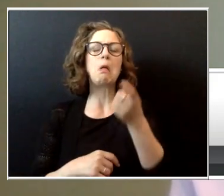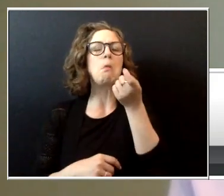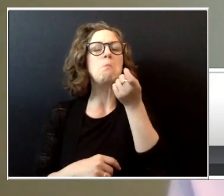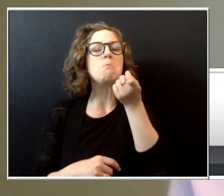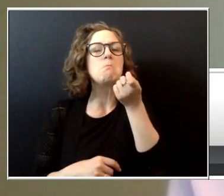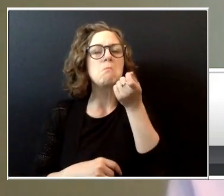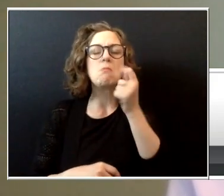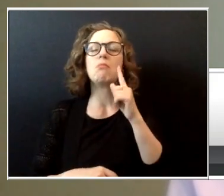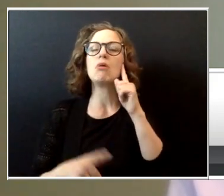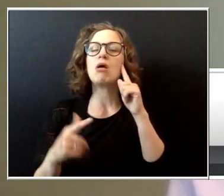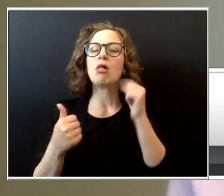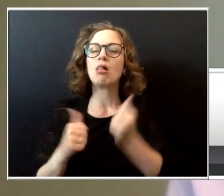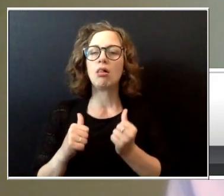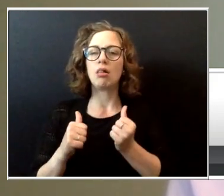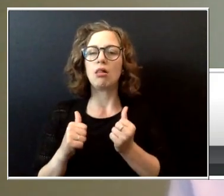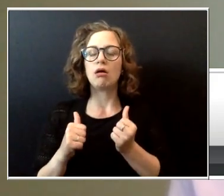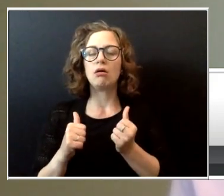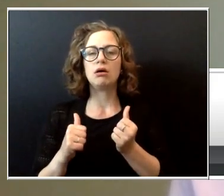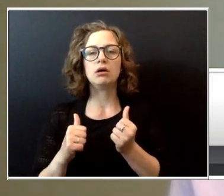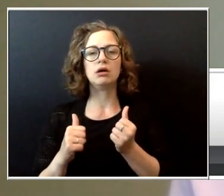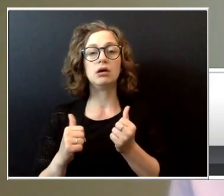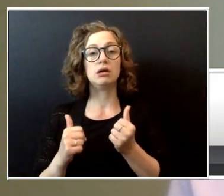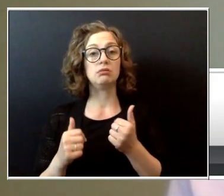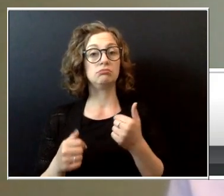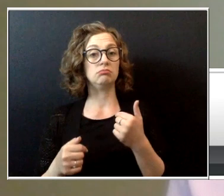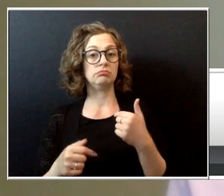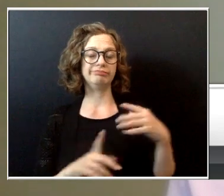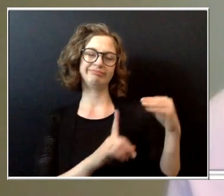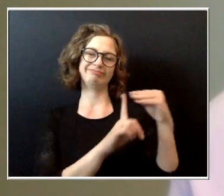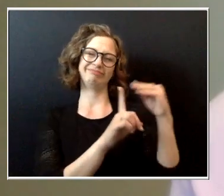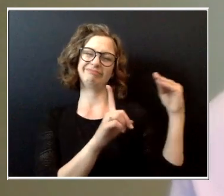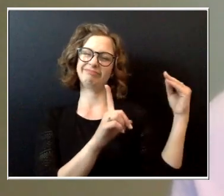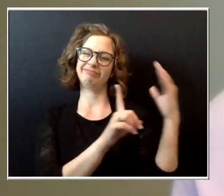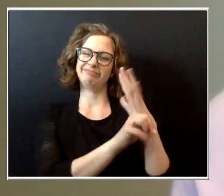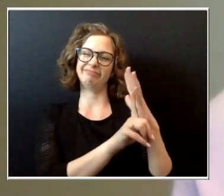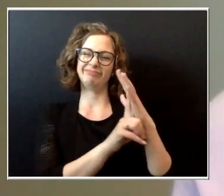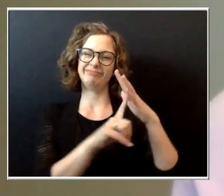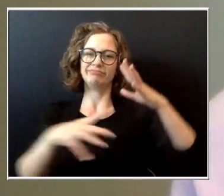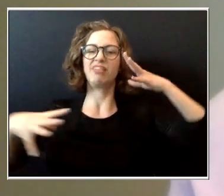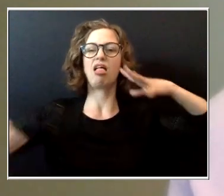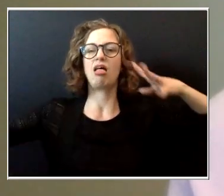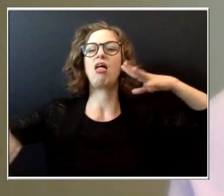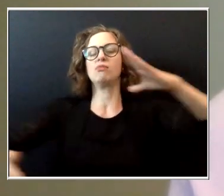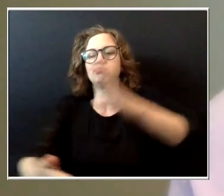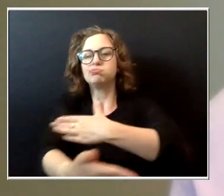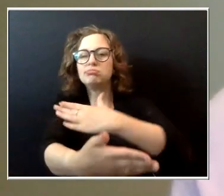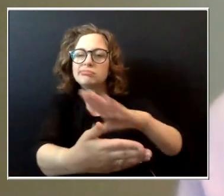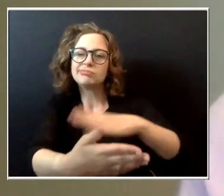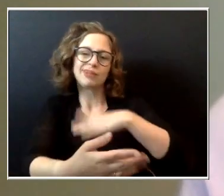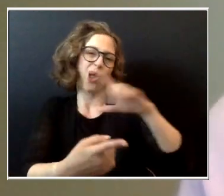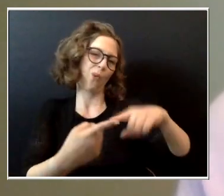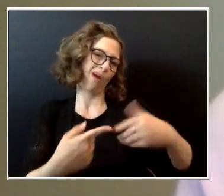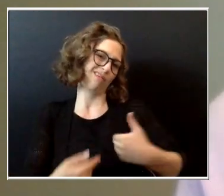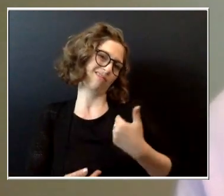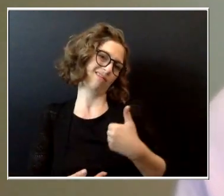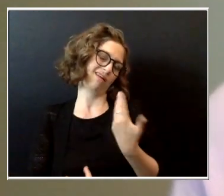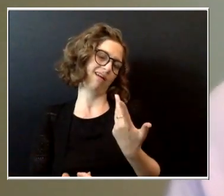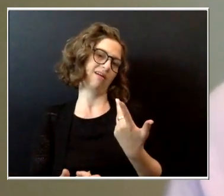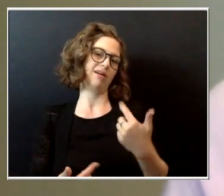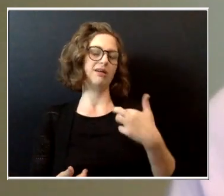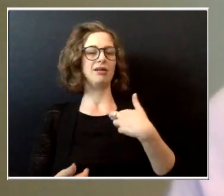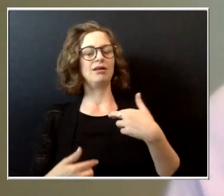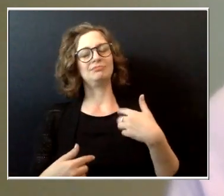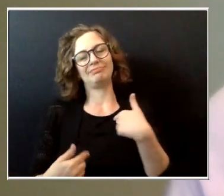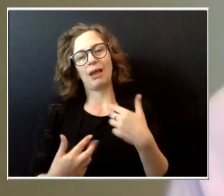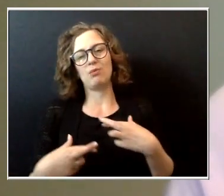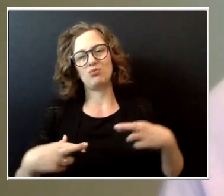and I was exposed to loud music as a child, and I'm a retired civil engineer. I was around